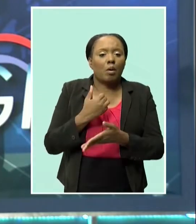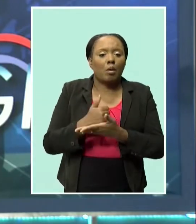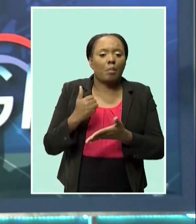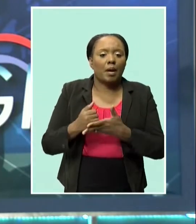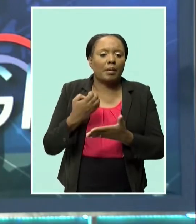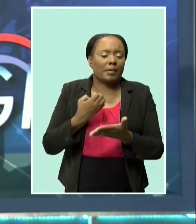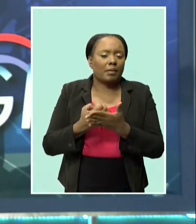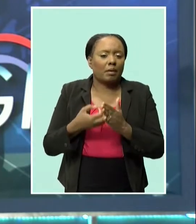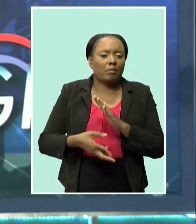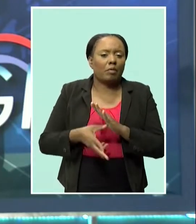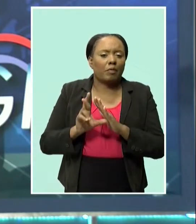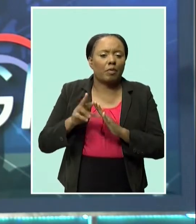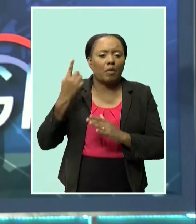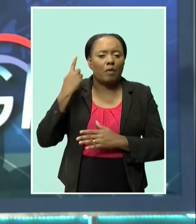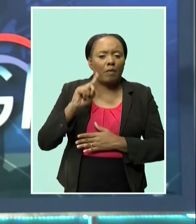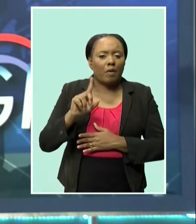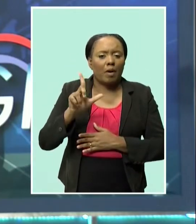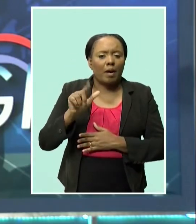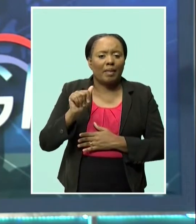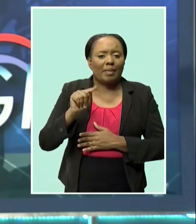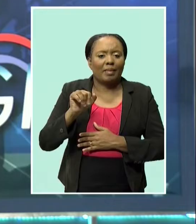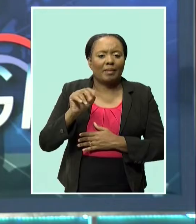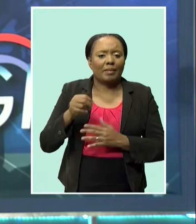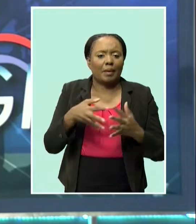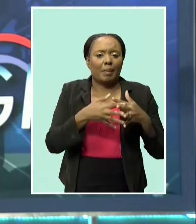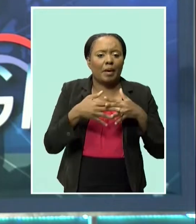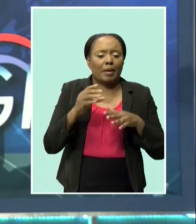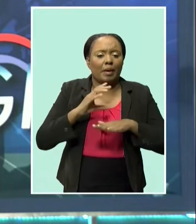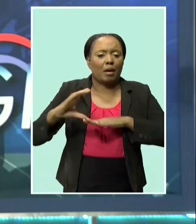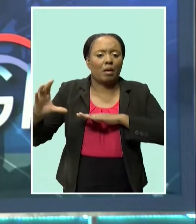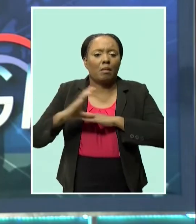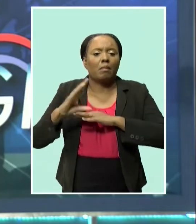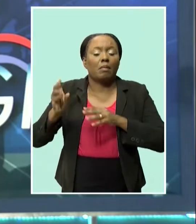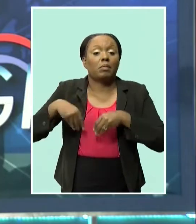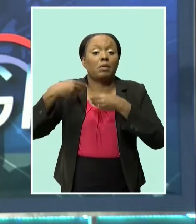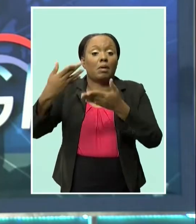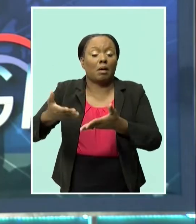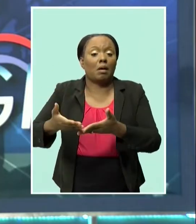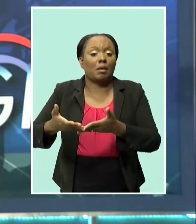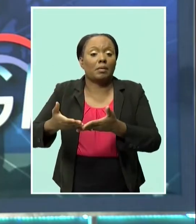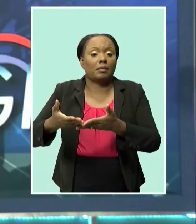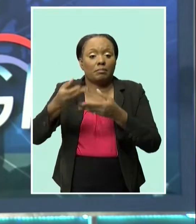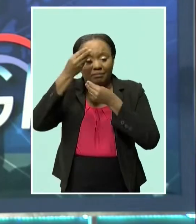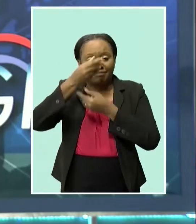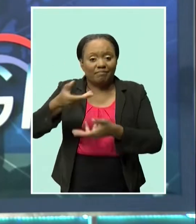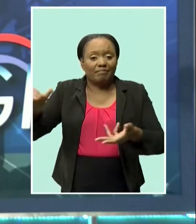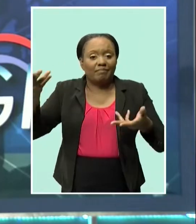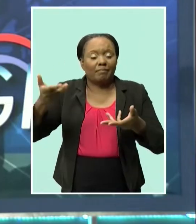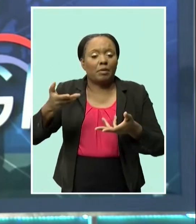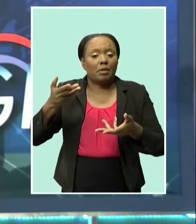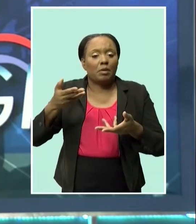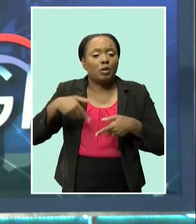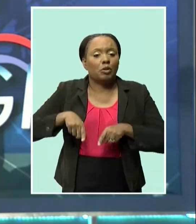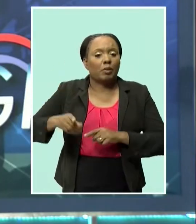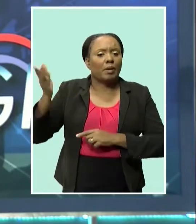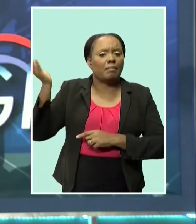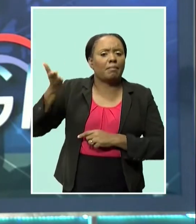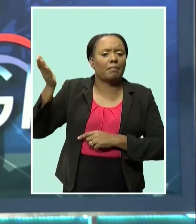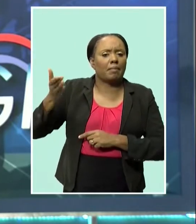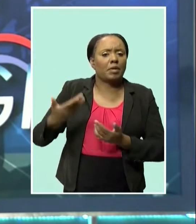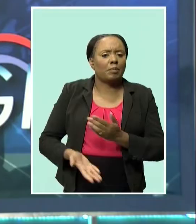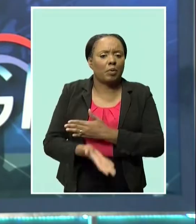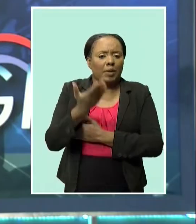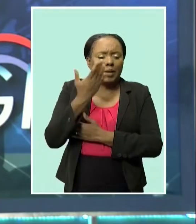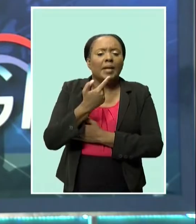Caribbean. Chief Economist William Maloney presented the report during a virtual media conference this morning. He revealed the local economy